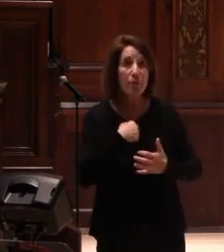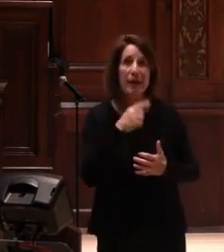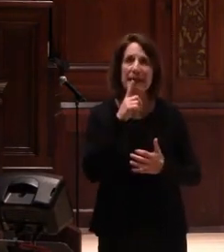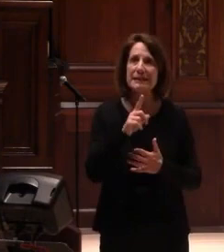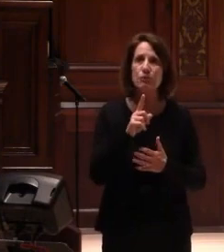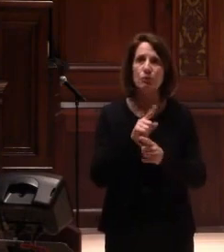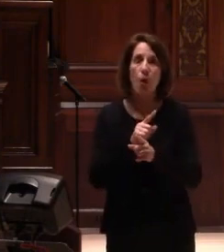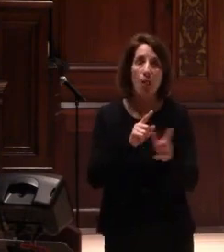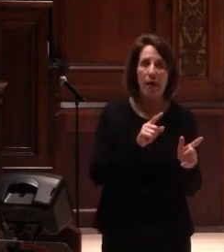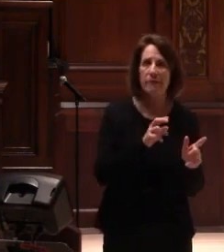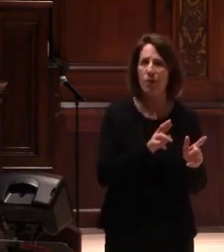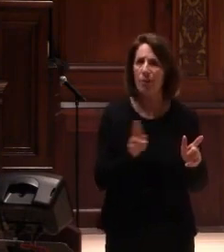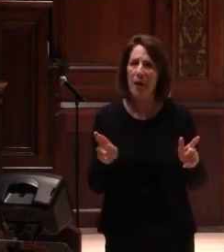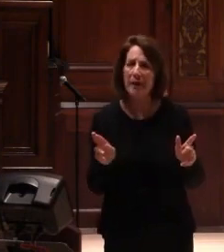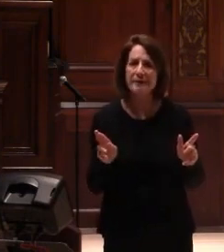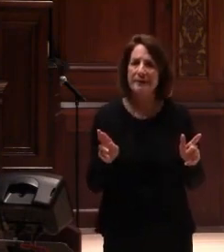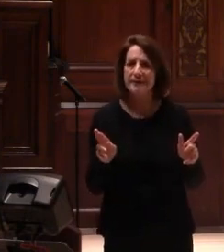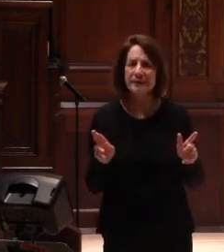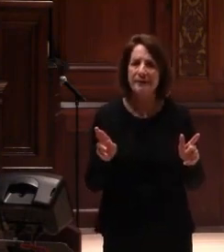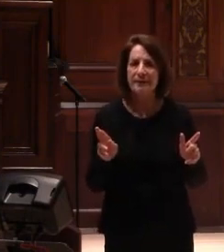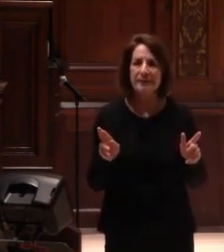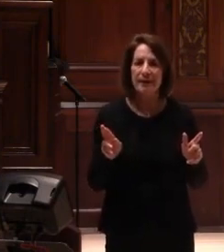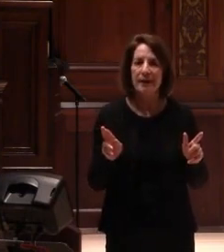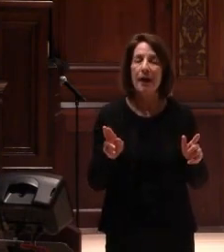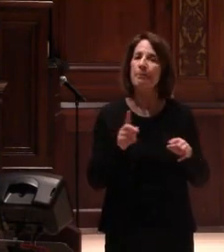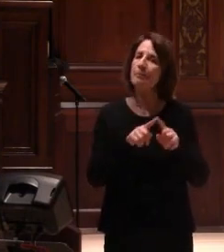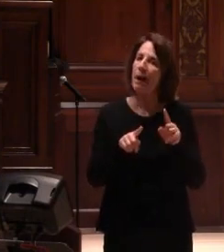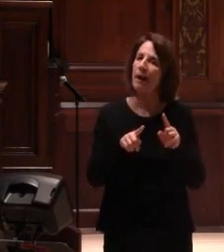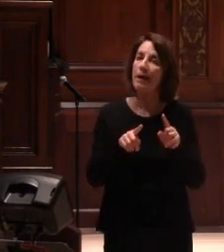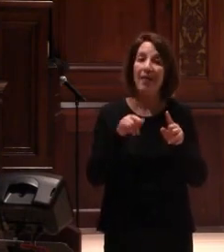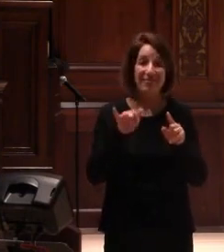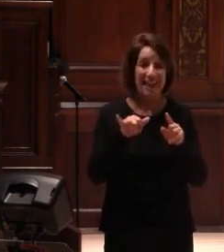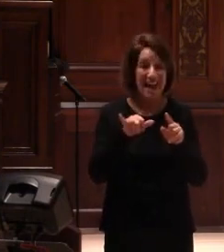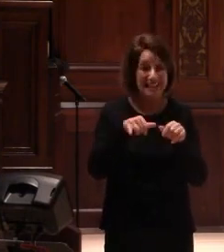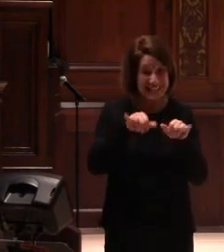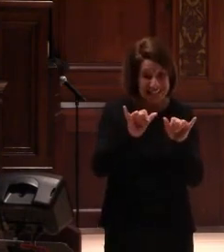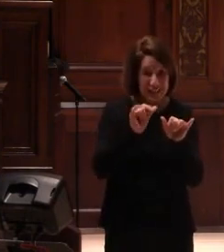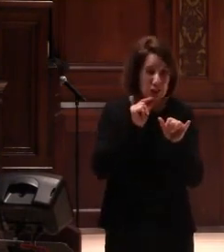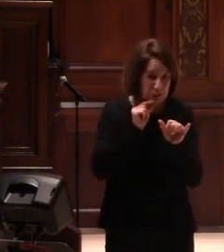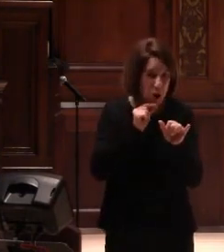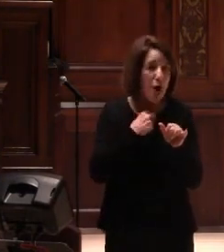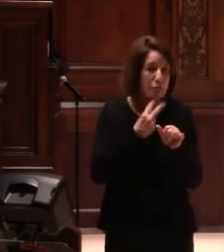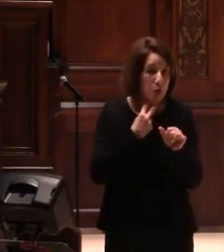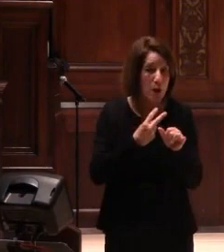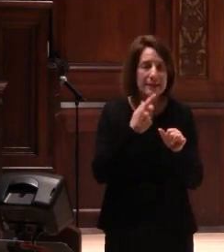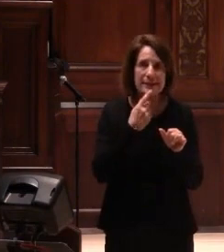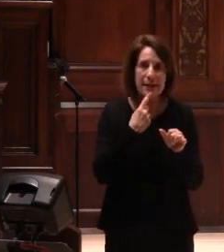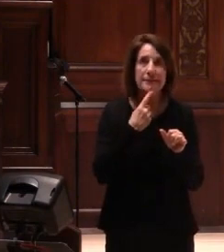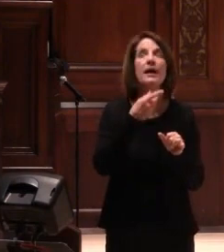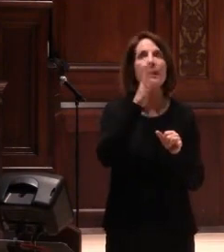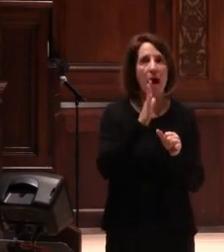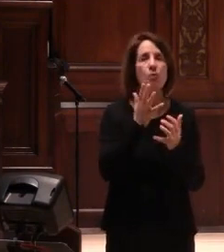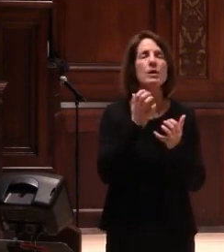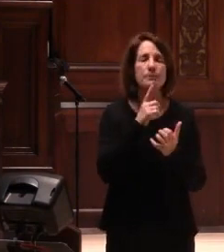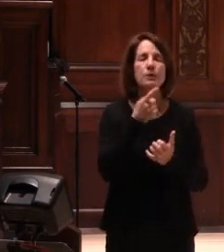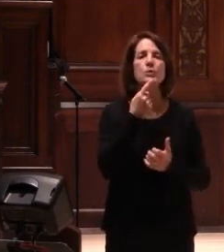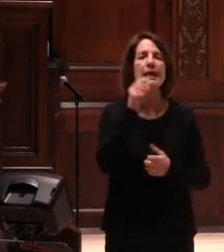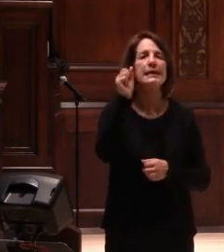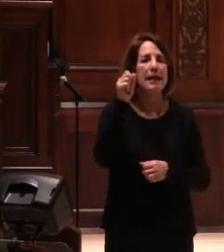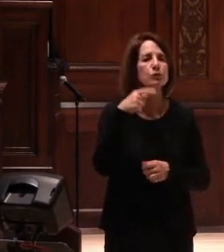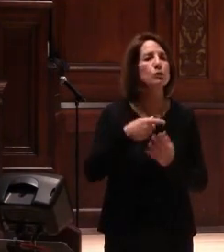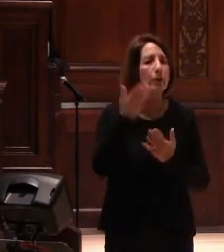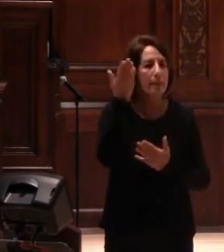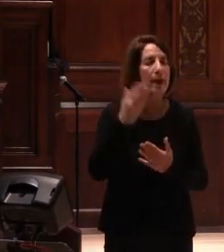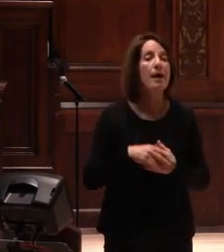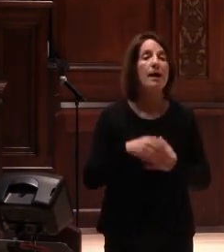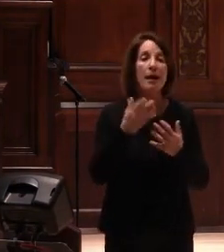to go right? But really what that still small voice in me says is that God wants me to say yes to him. God wants me